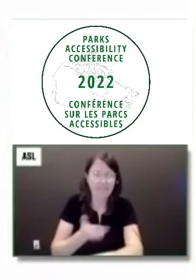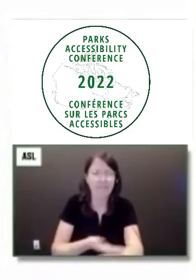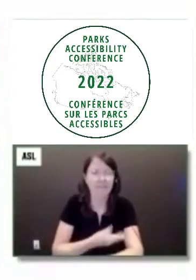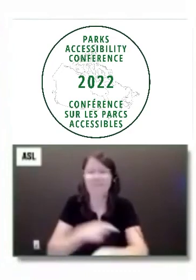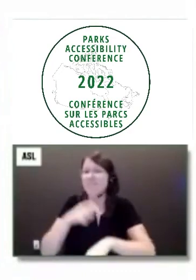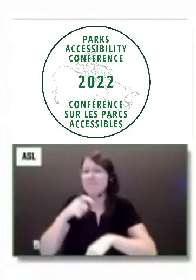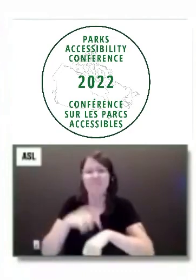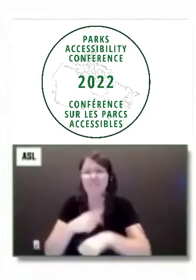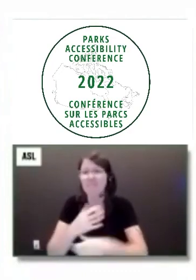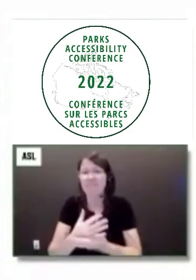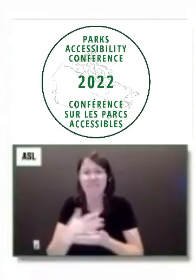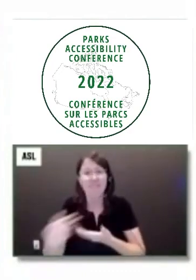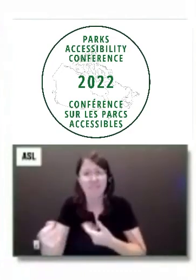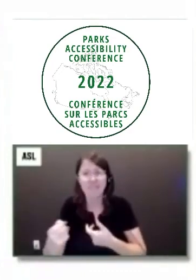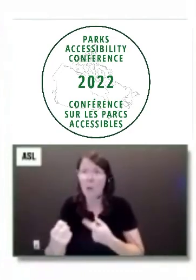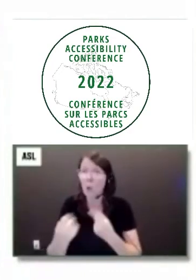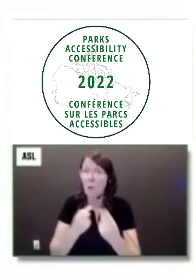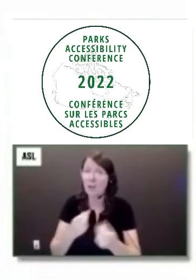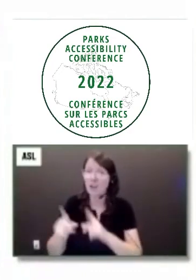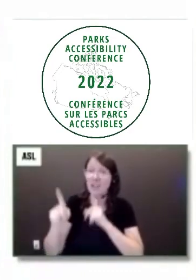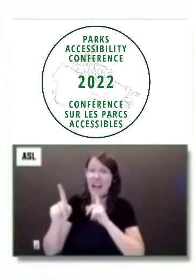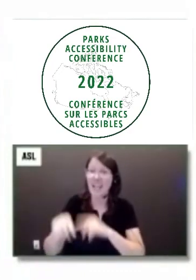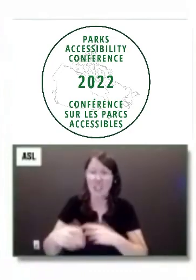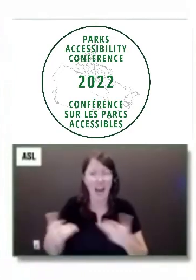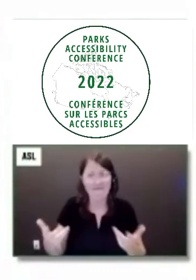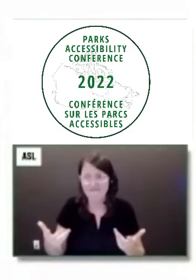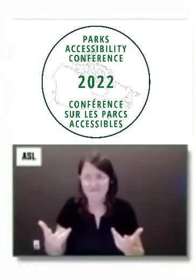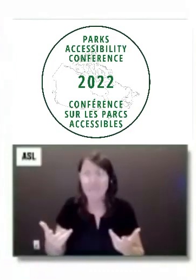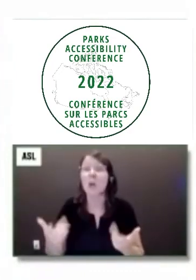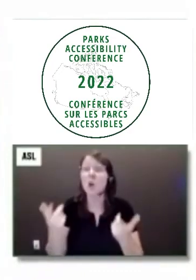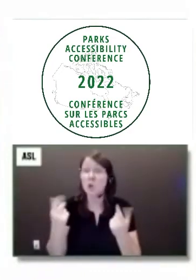you to answer at a later time.